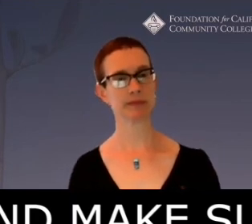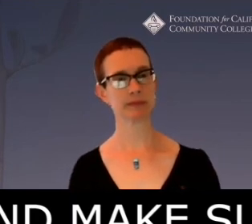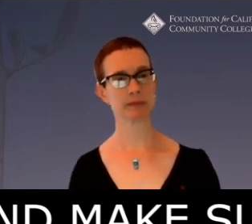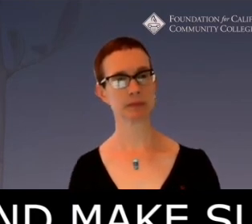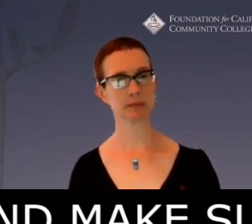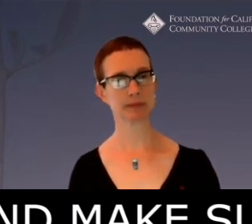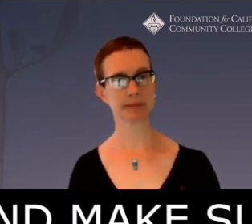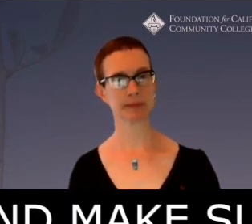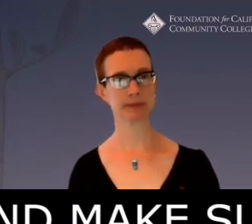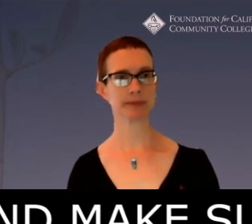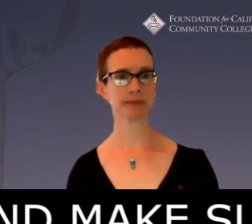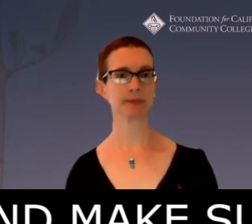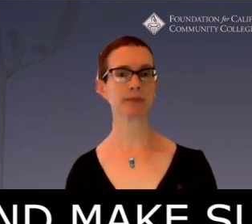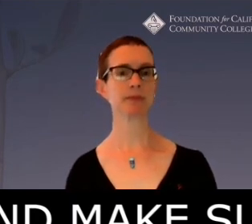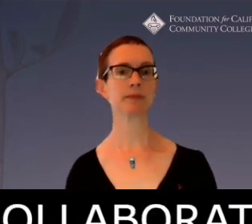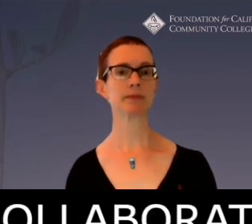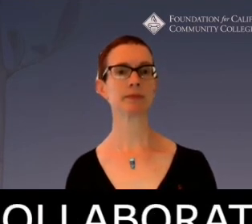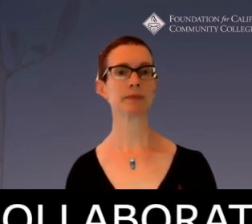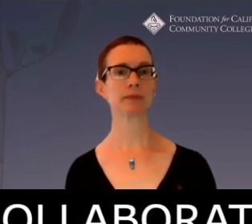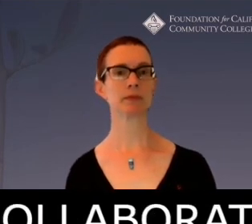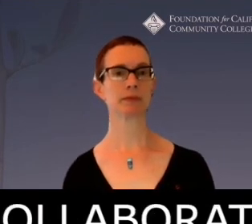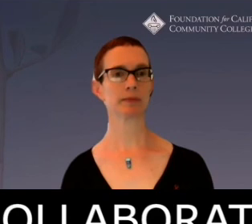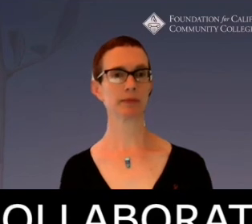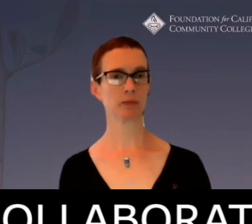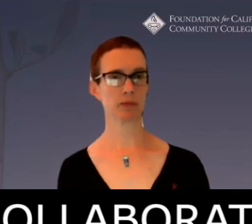for collaboratives with multiple, okay.